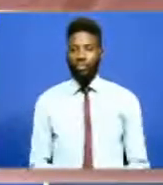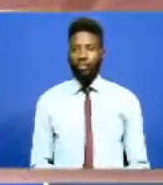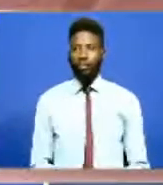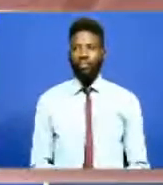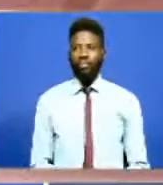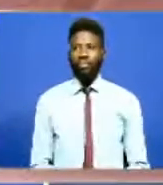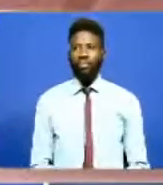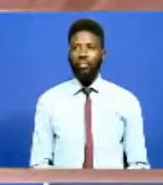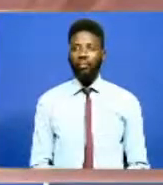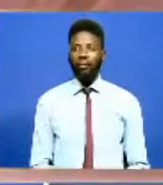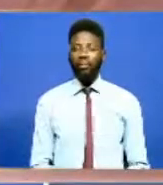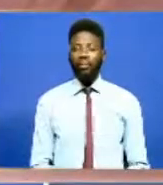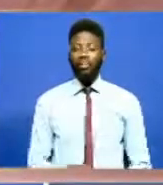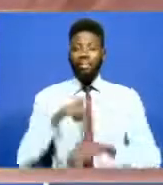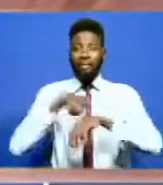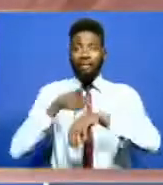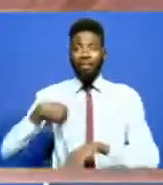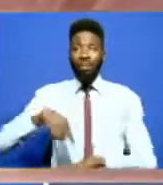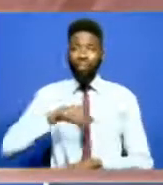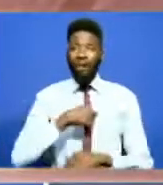For the remaining period that we have,